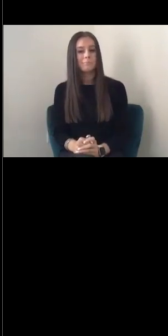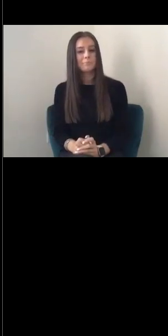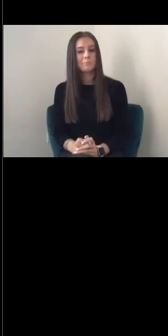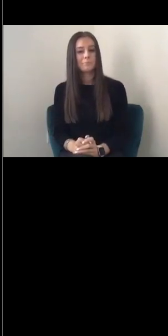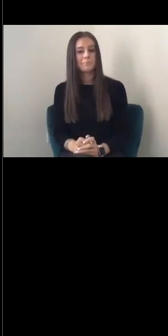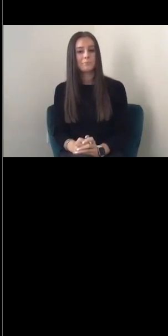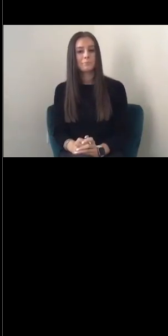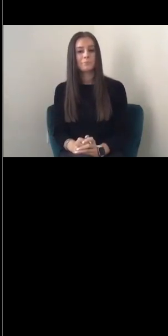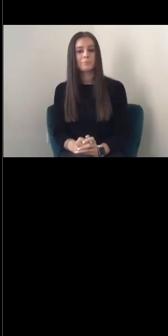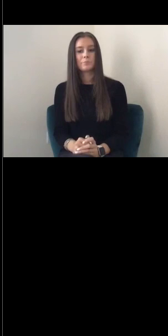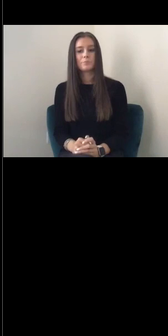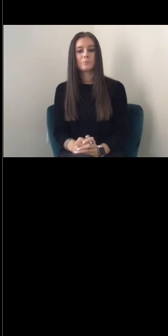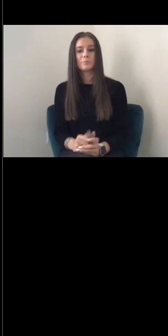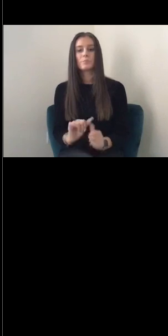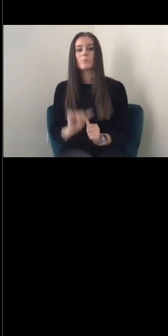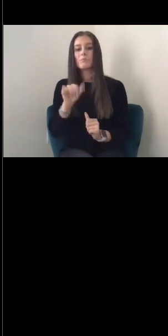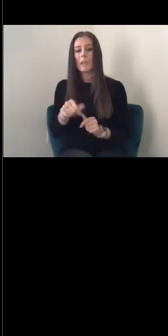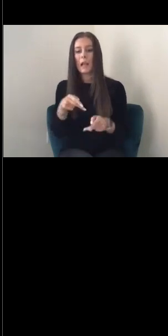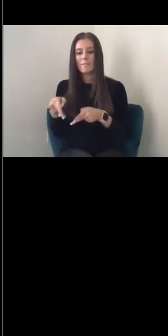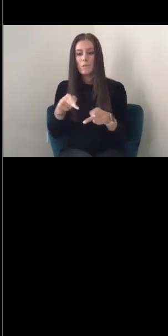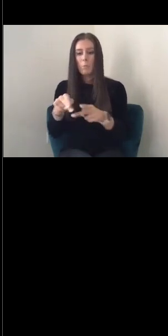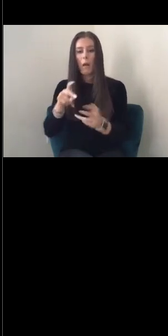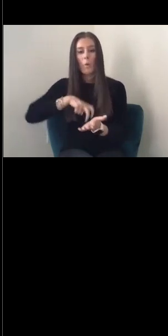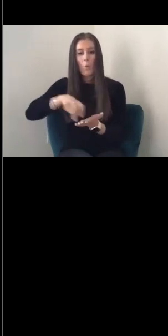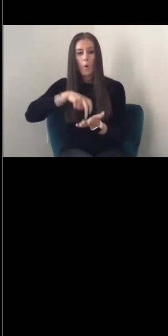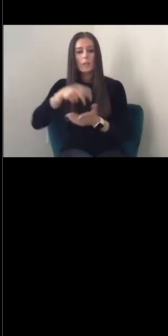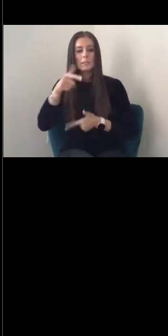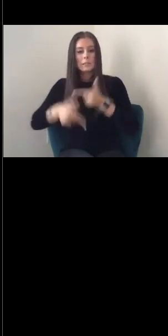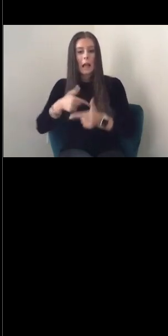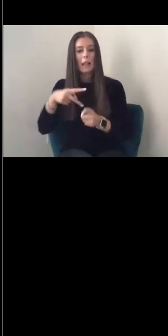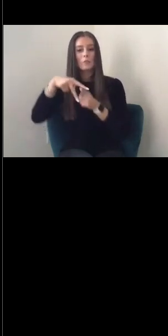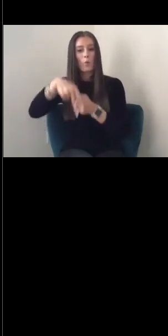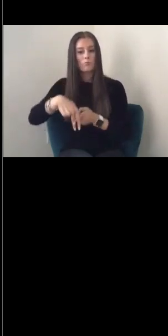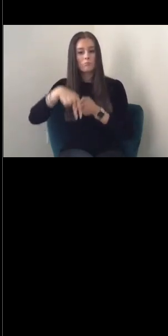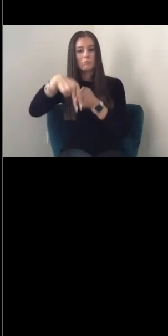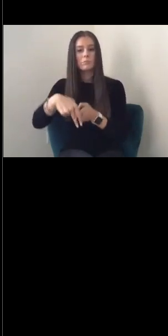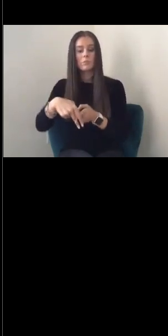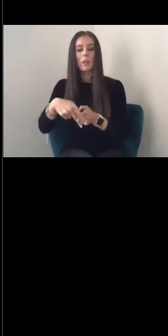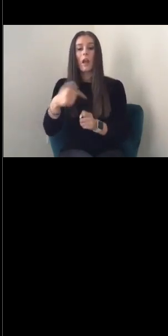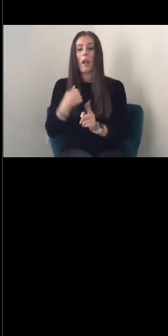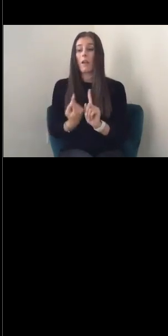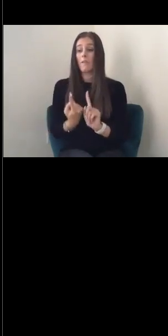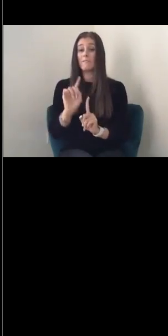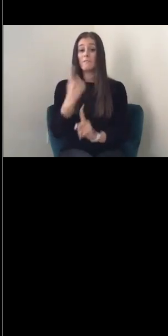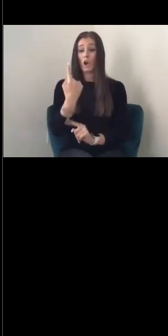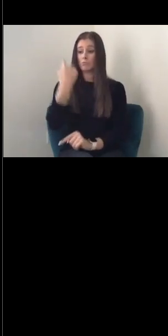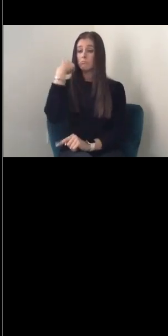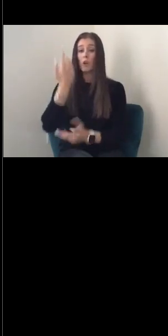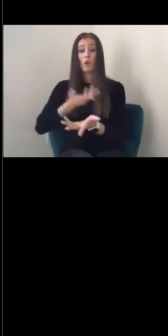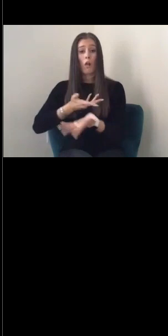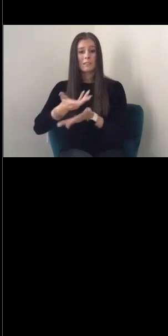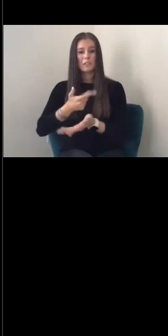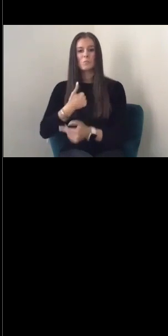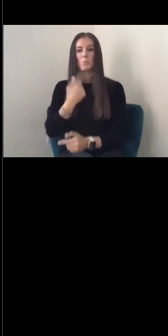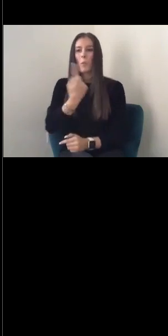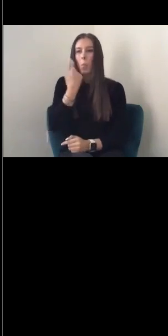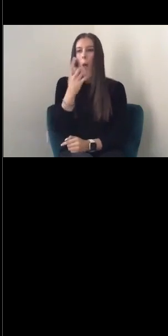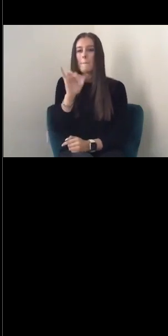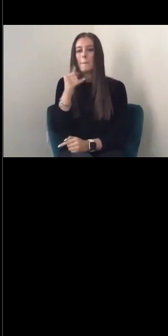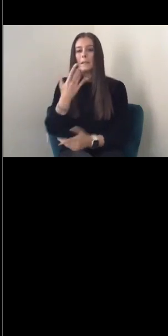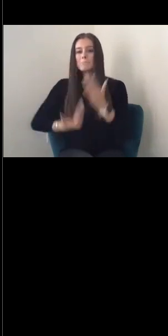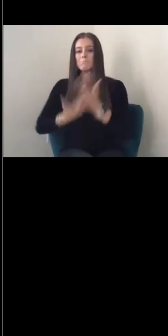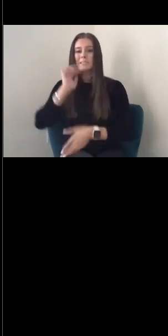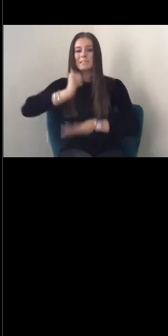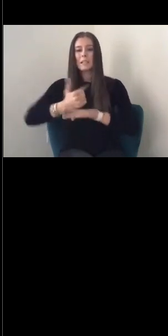And turning to walkers, cyclists and horse riders, at supplementary consultation, we were exploring the feasibility of a new footpath